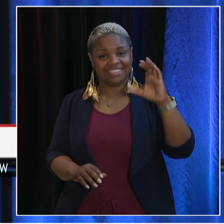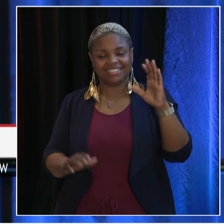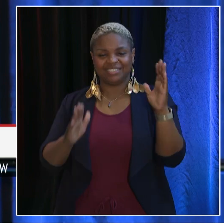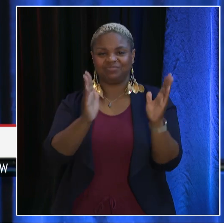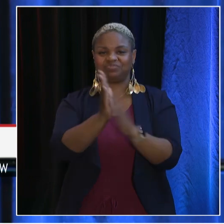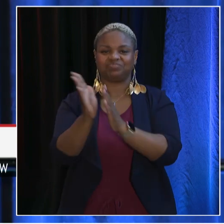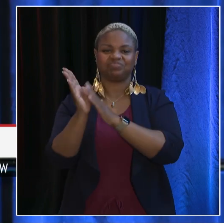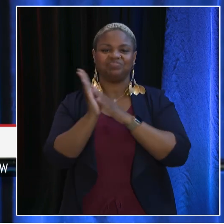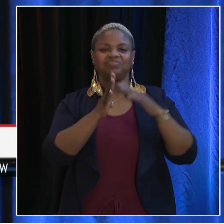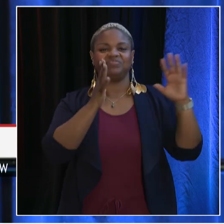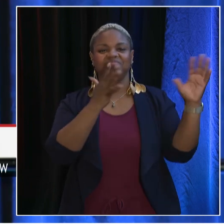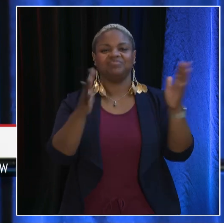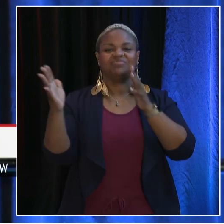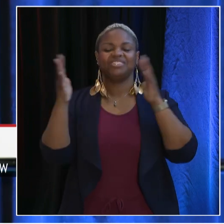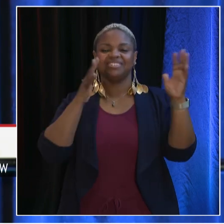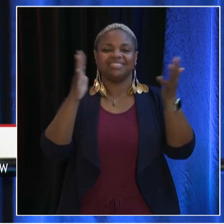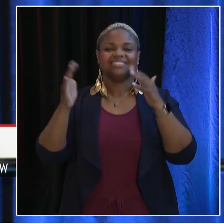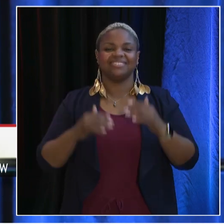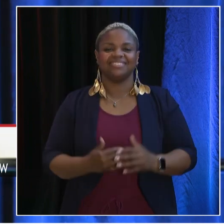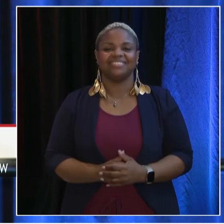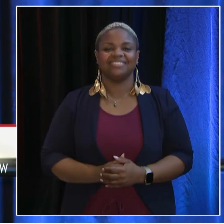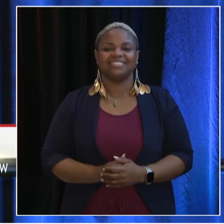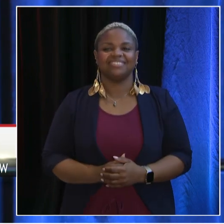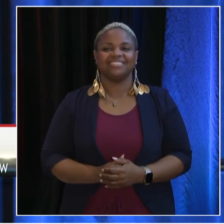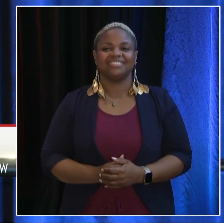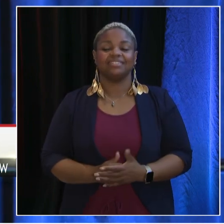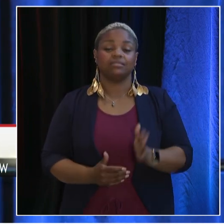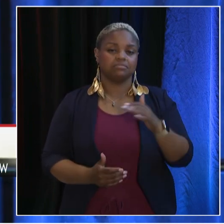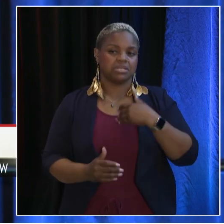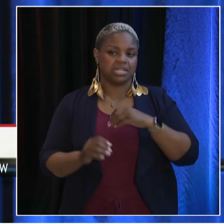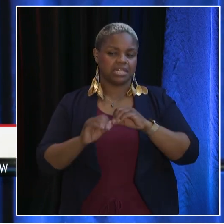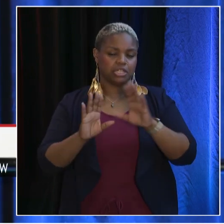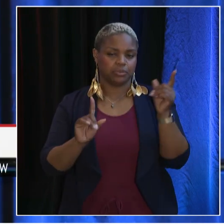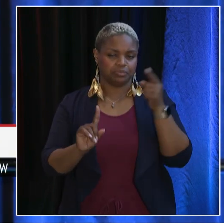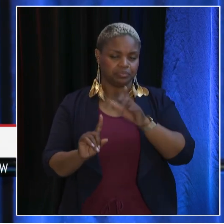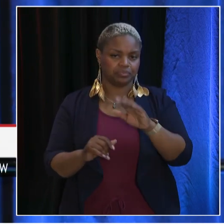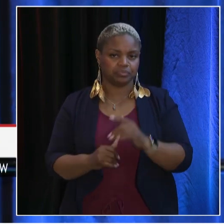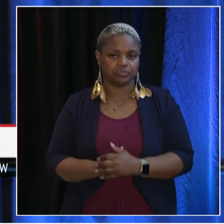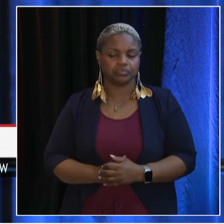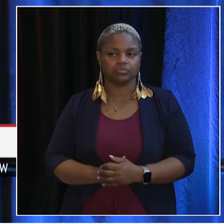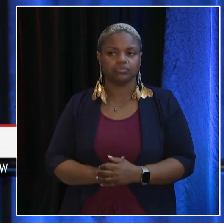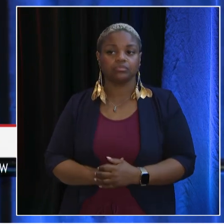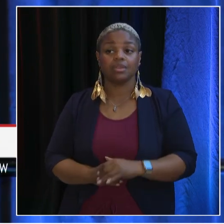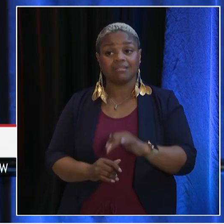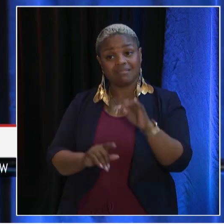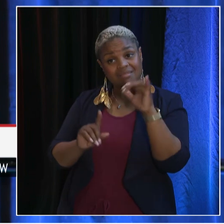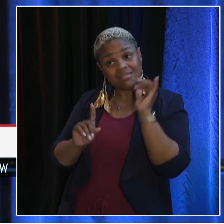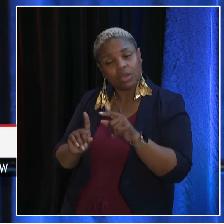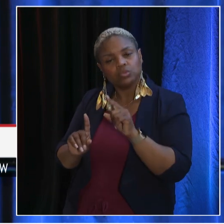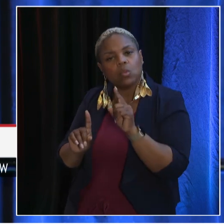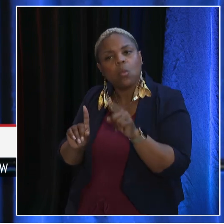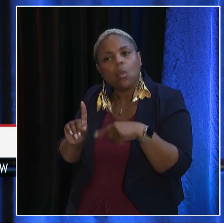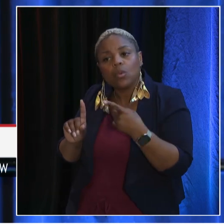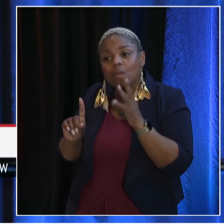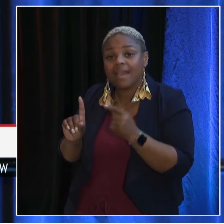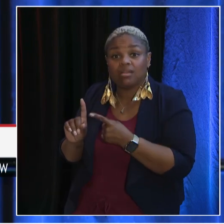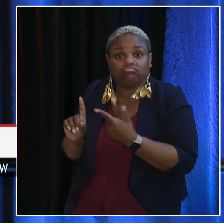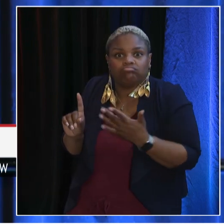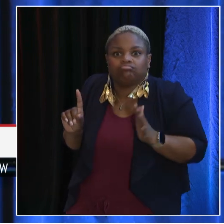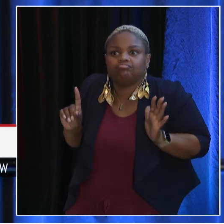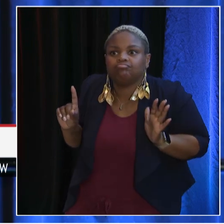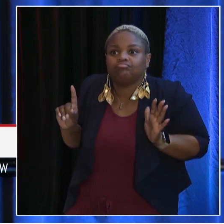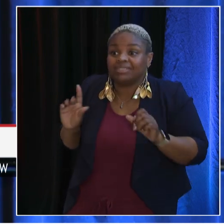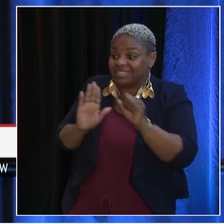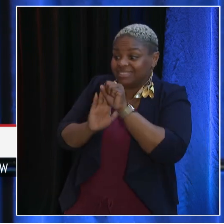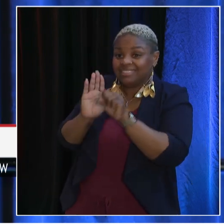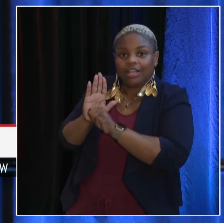Because let us also be clear about this, that is the only way, statehood, that